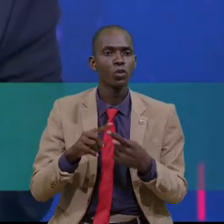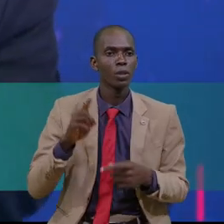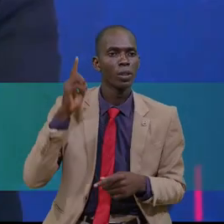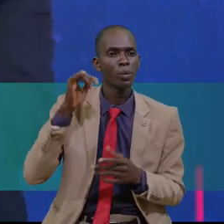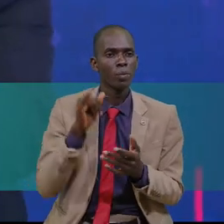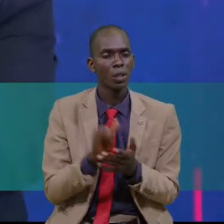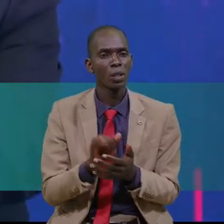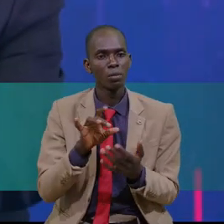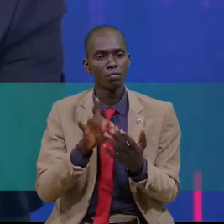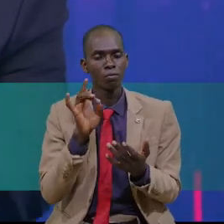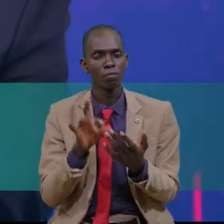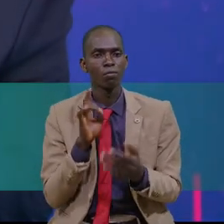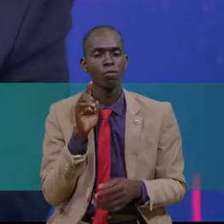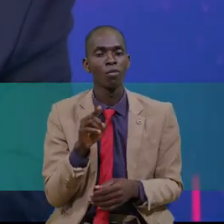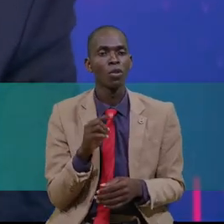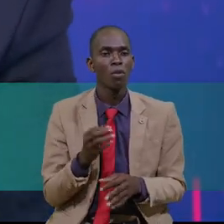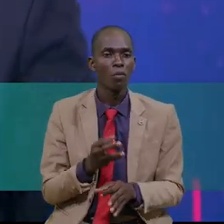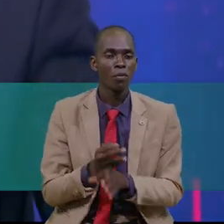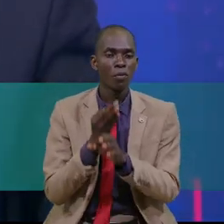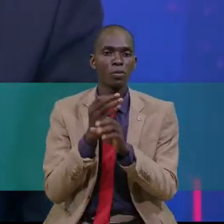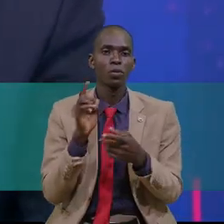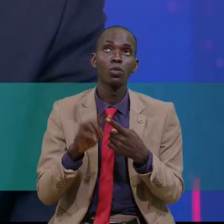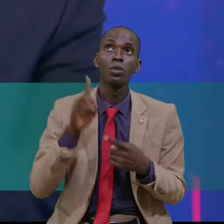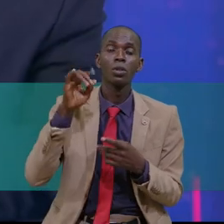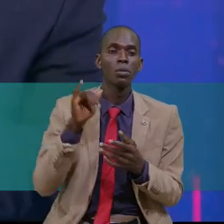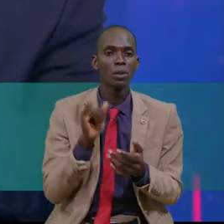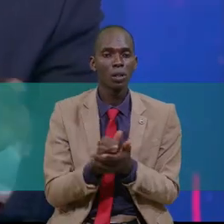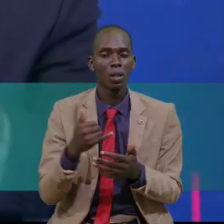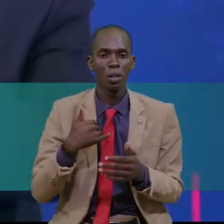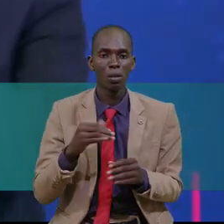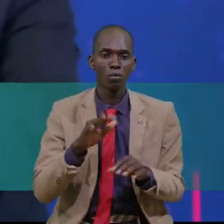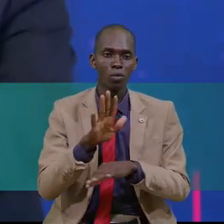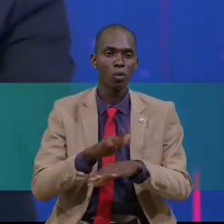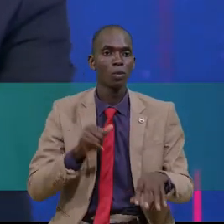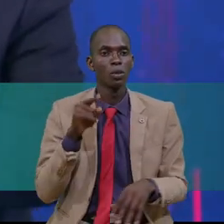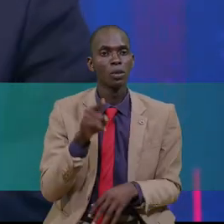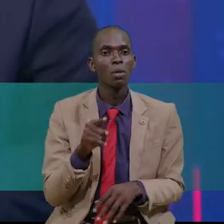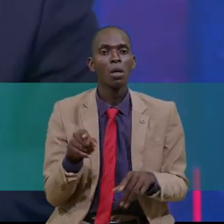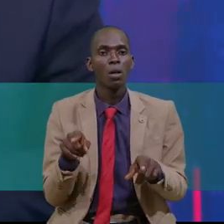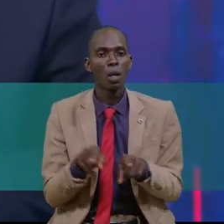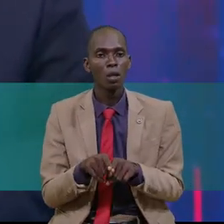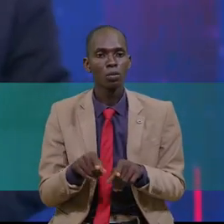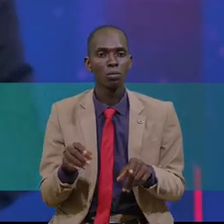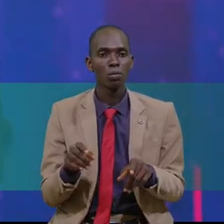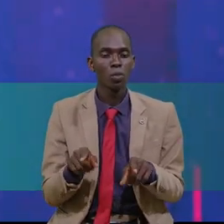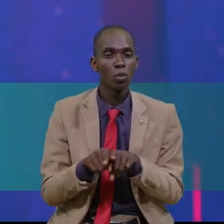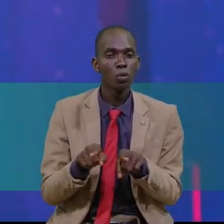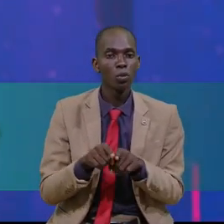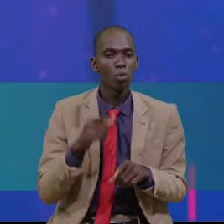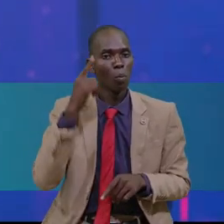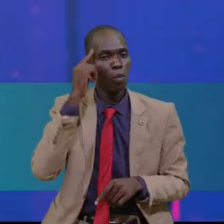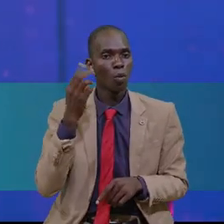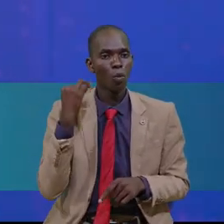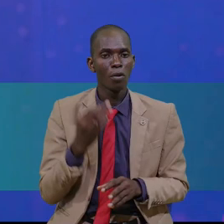him, faithful to him that appointed him, as also Moses was faithful